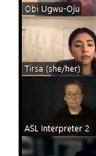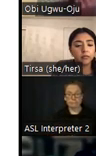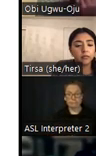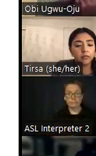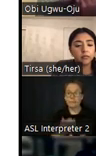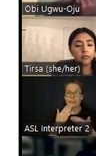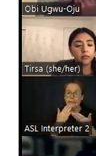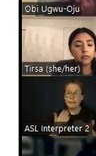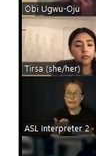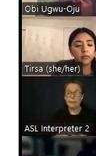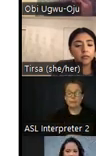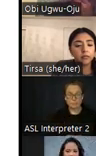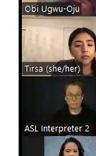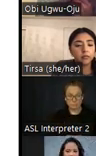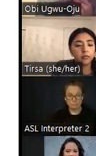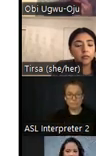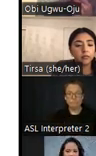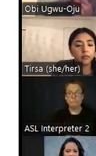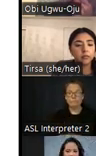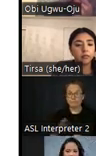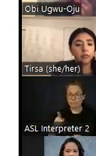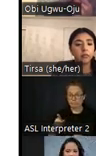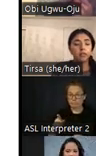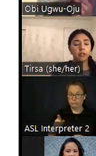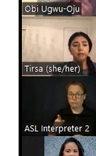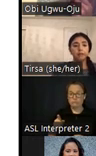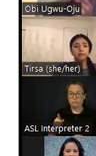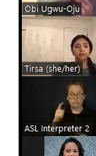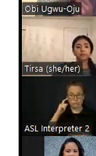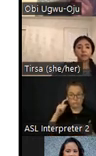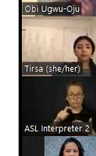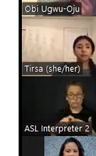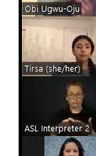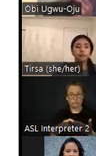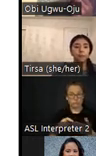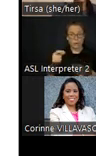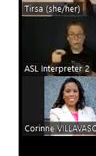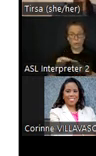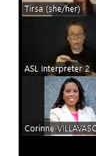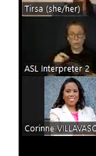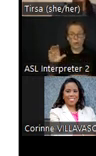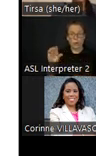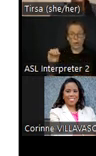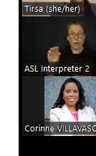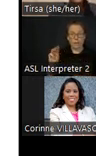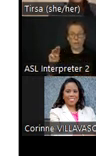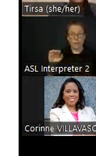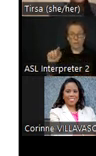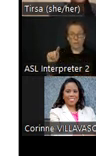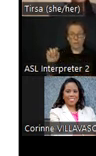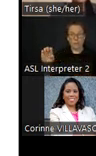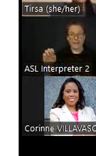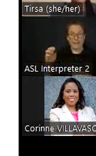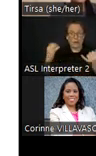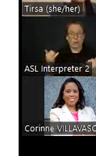Thank you. Yes. So as you may note from the citation or from the use of the word committee, this is city code as it currently is